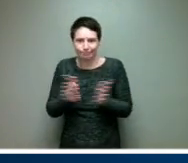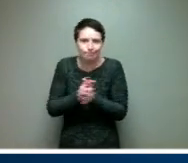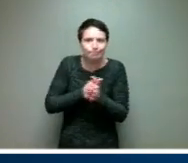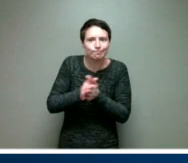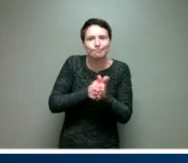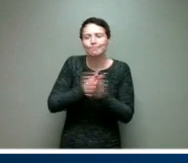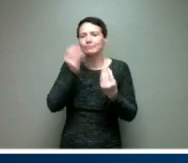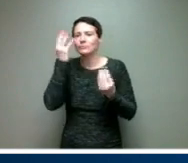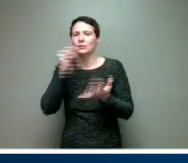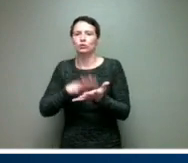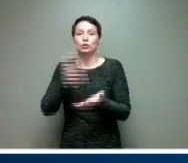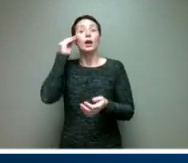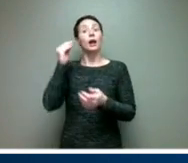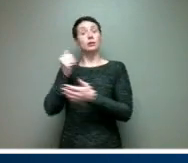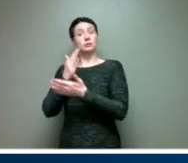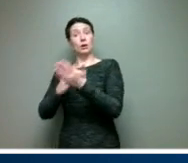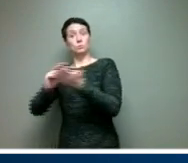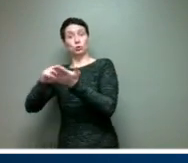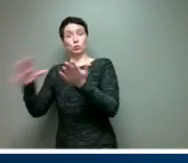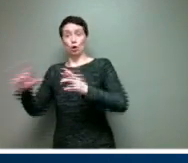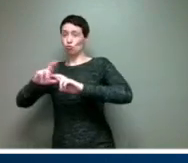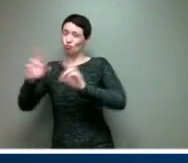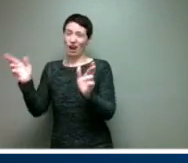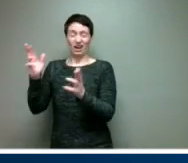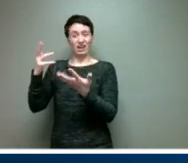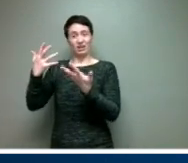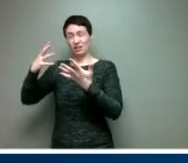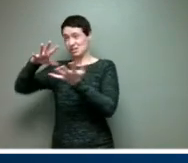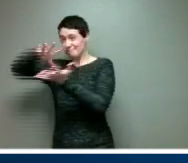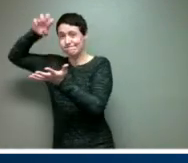that need more. Mm-hmm. That's great.